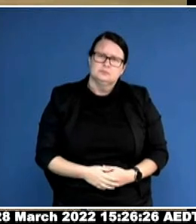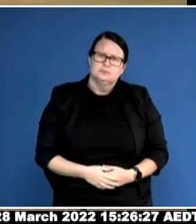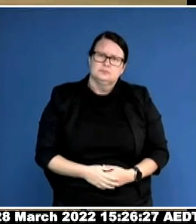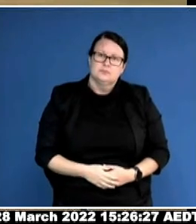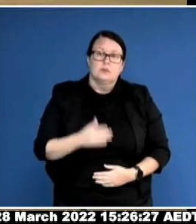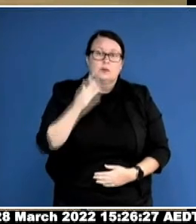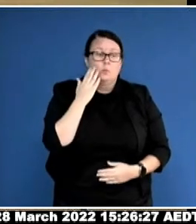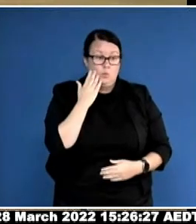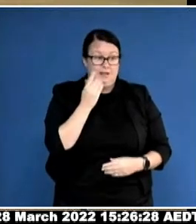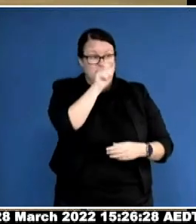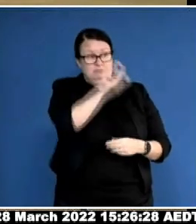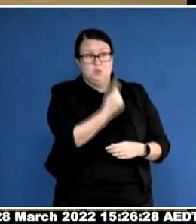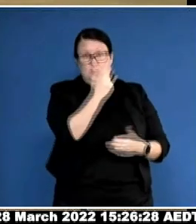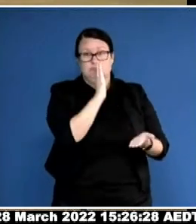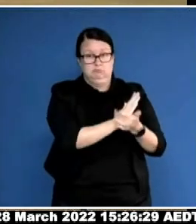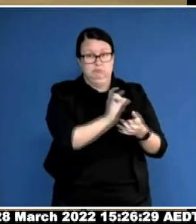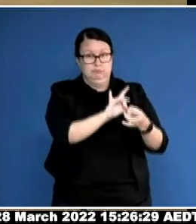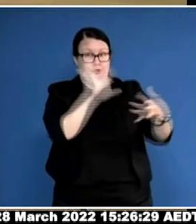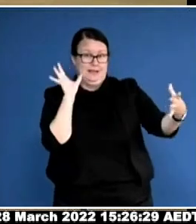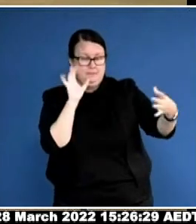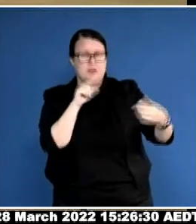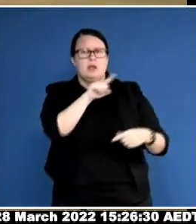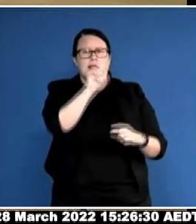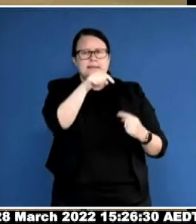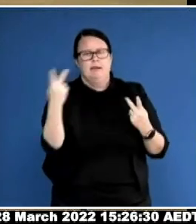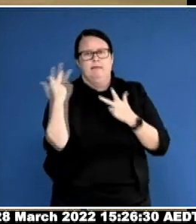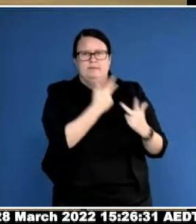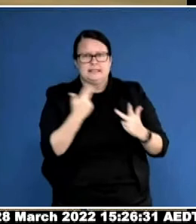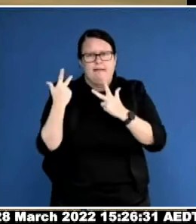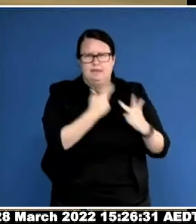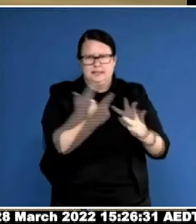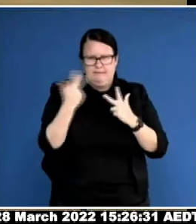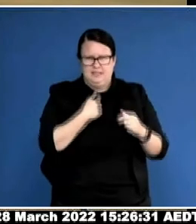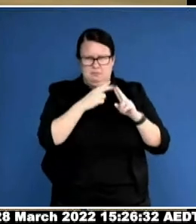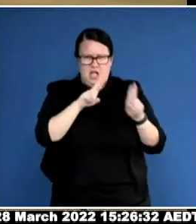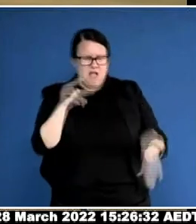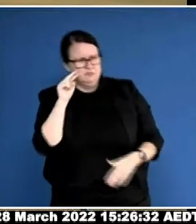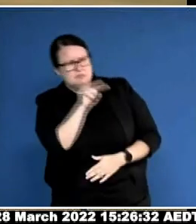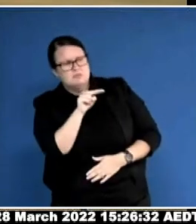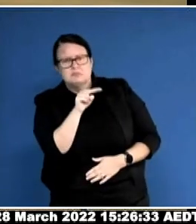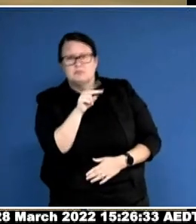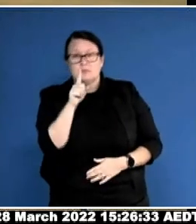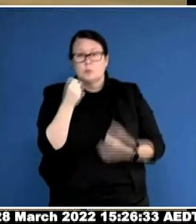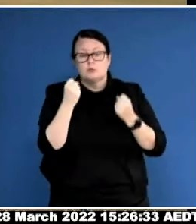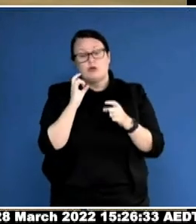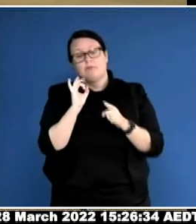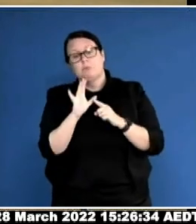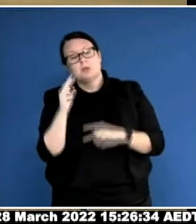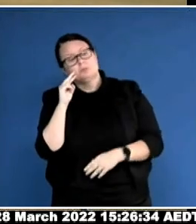After I ended things with person one, he started coming to my house frequently to check up on me. He would drive around